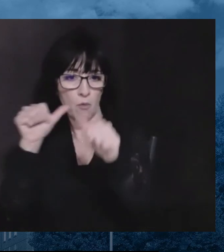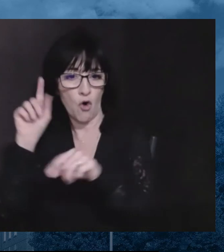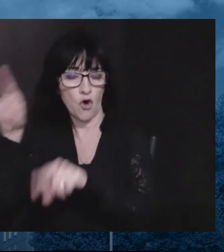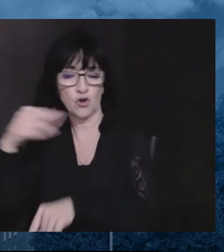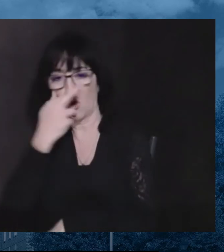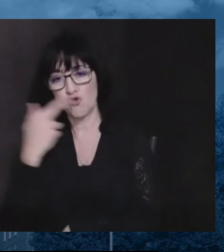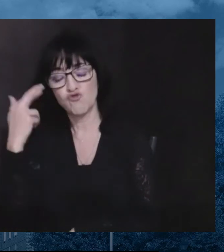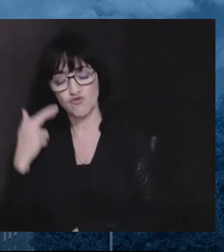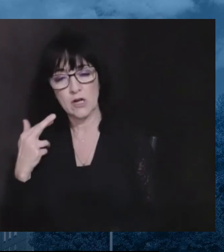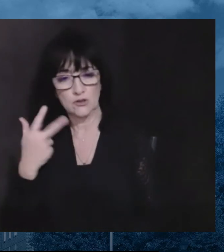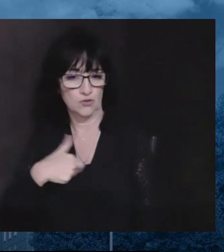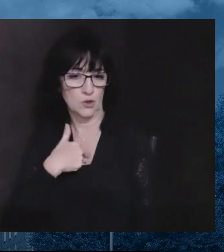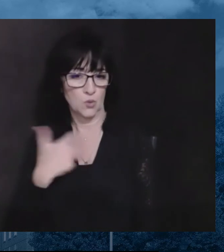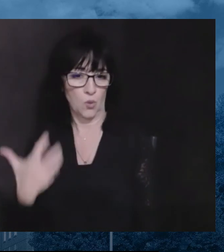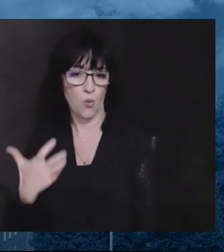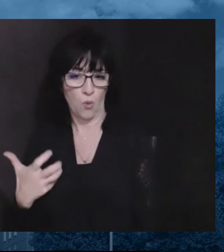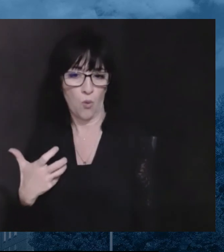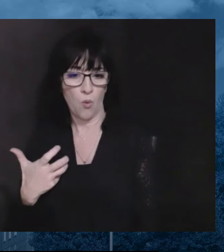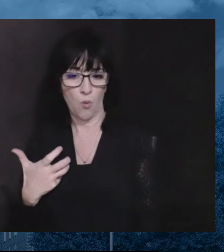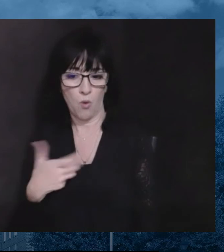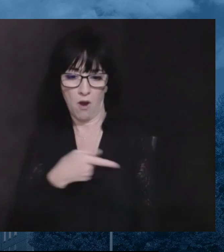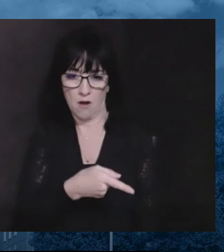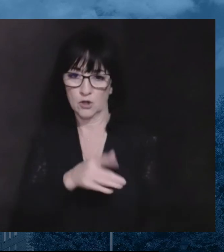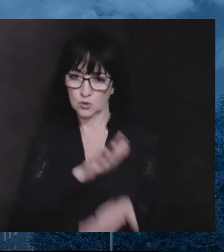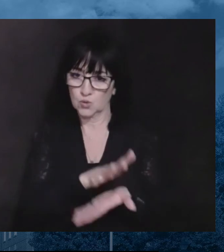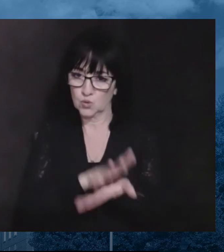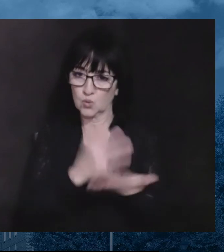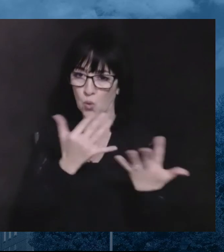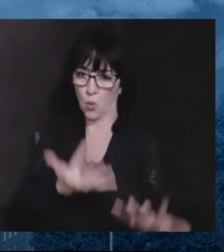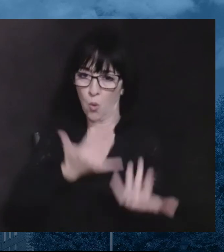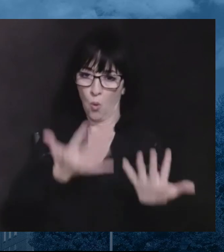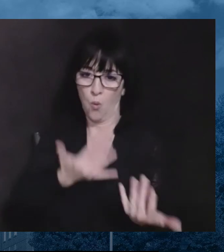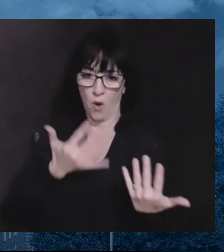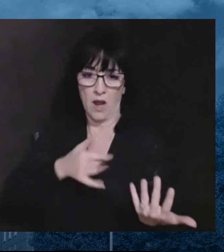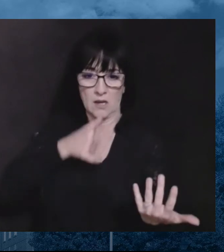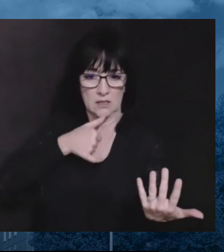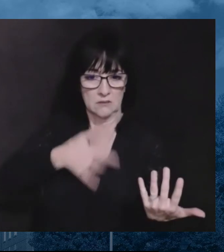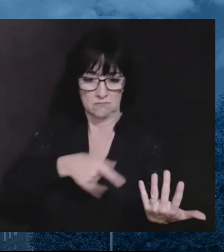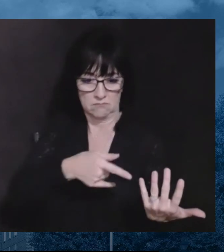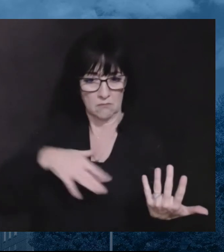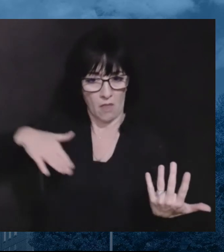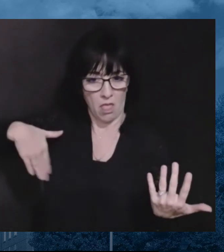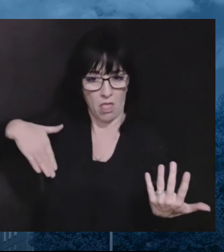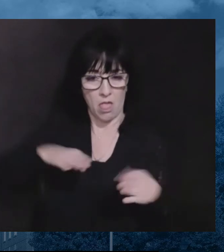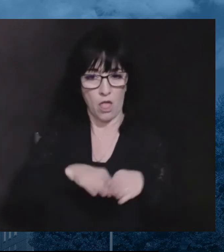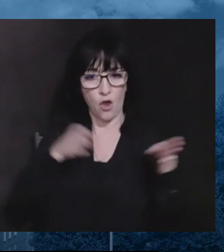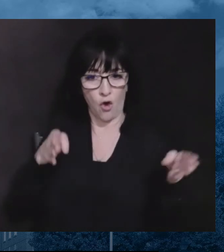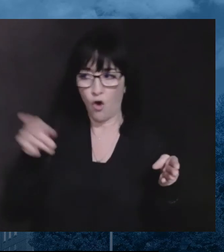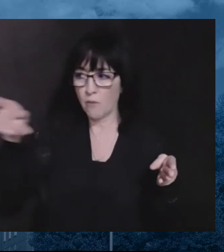that a little bit, as they've done in places around the world where we open schools and